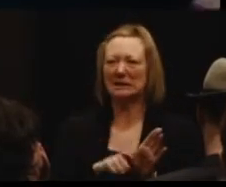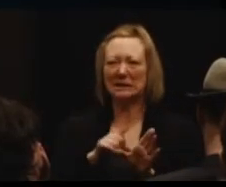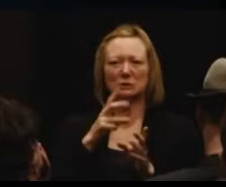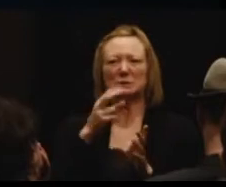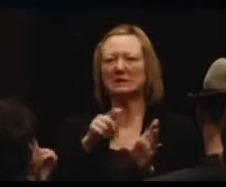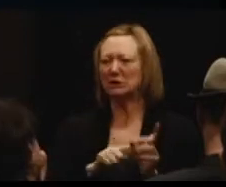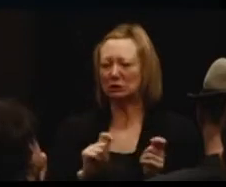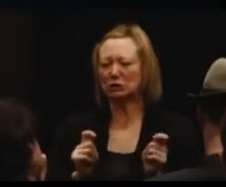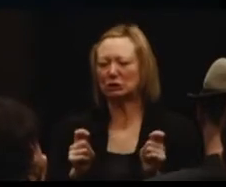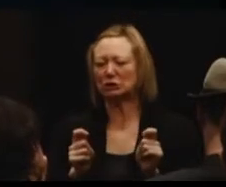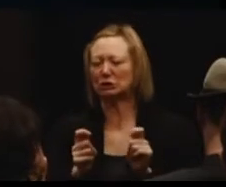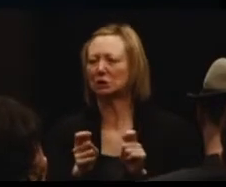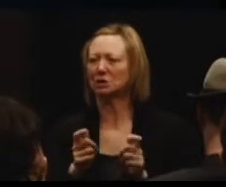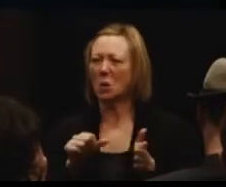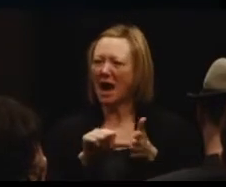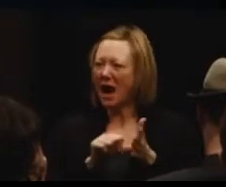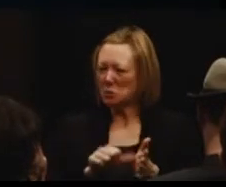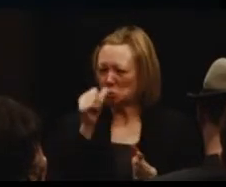measure the cause to the effect.